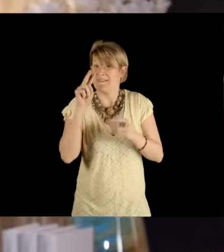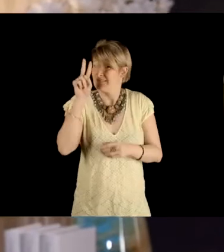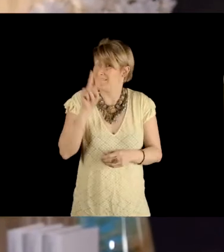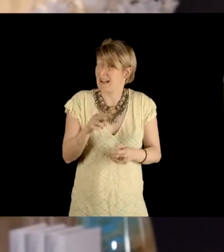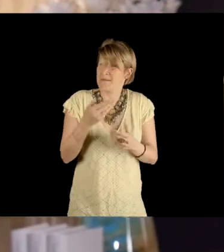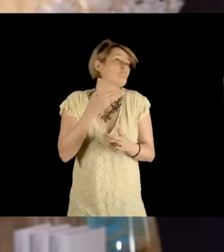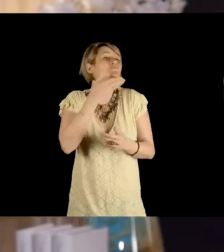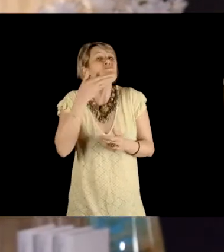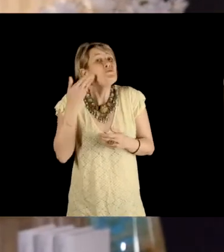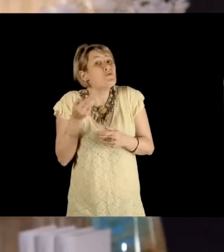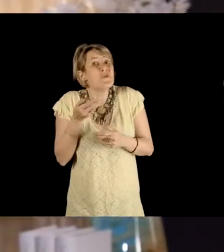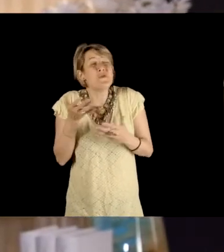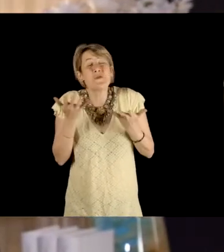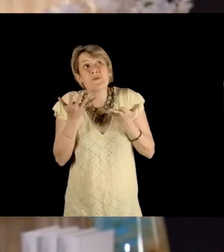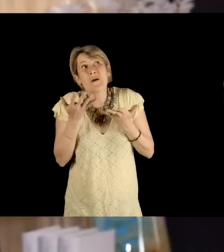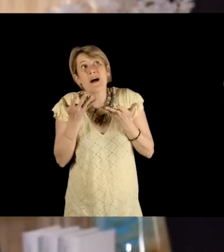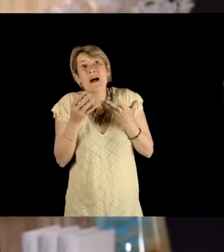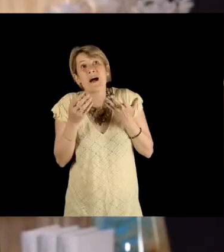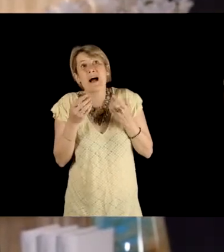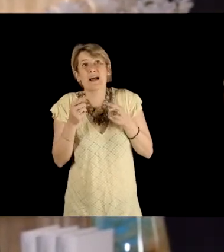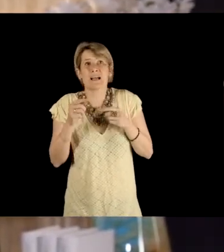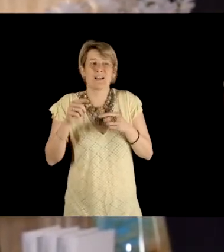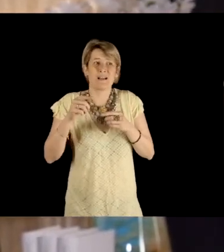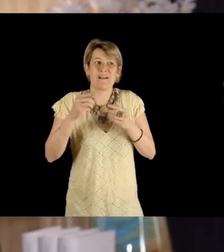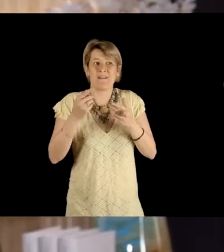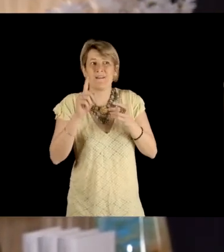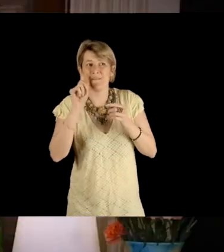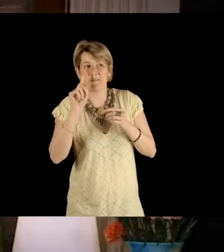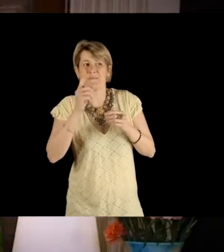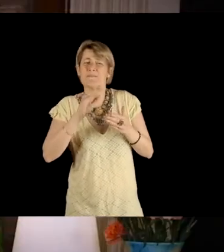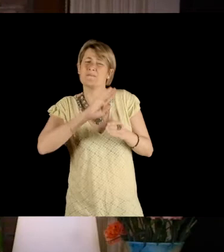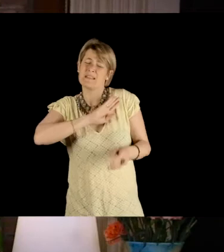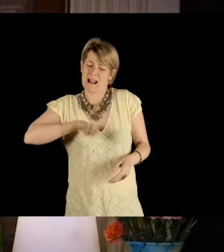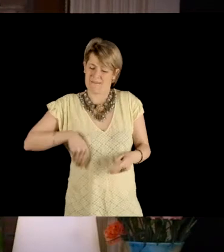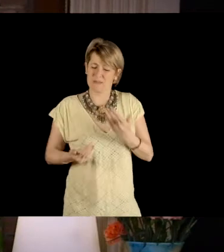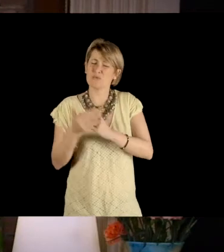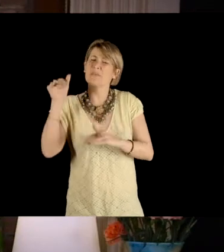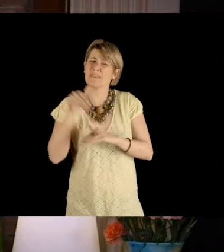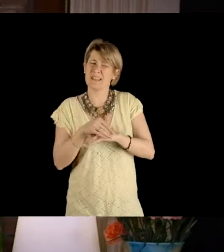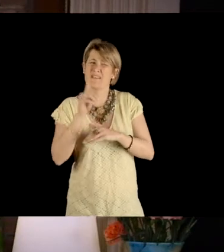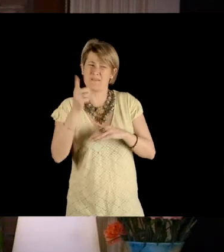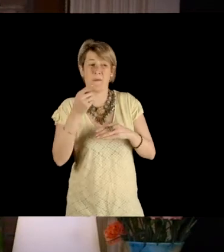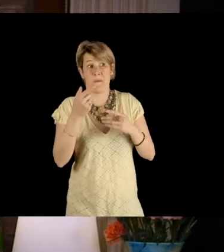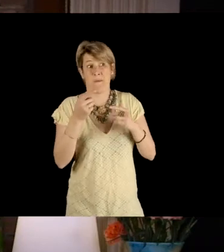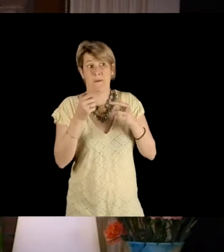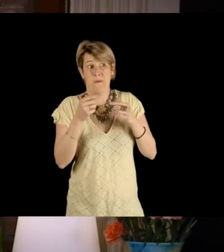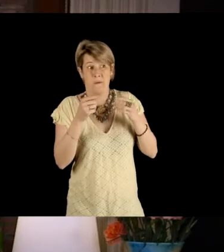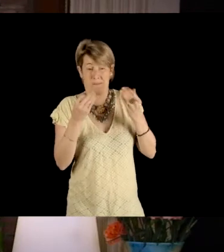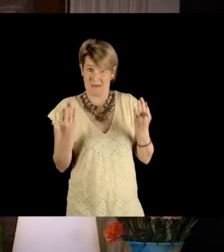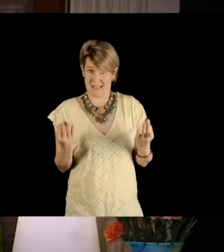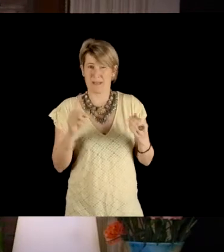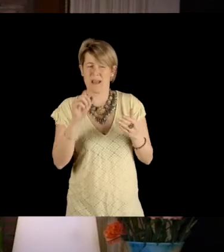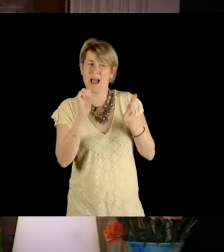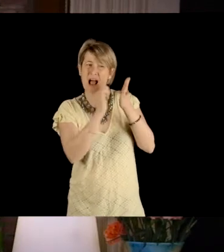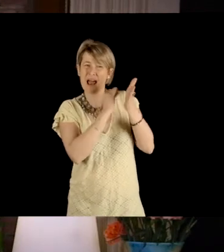we sleep, we do a short meditation, a prayerful meditation. We meditate for a few minutes, bringing